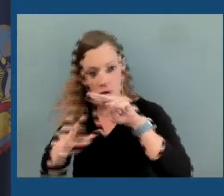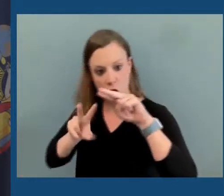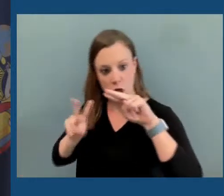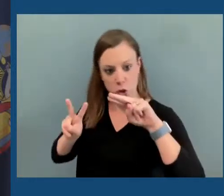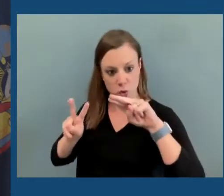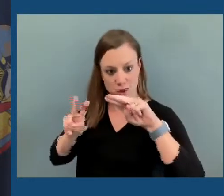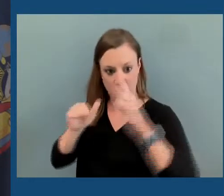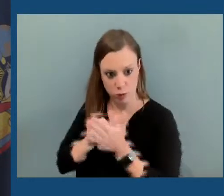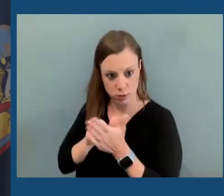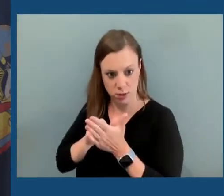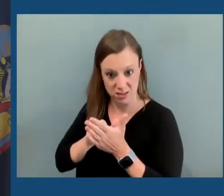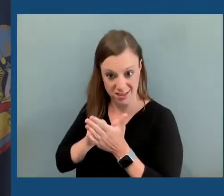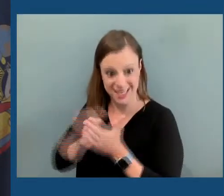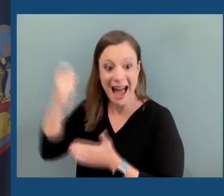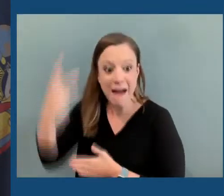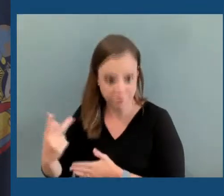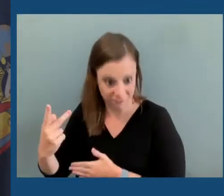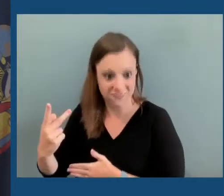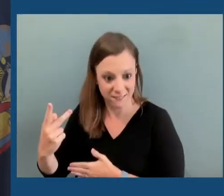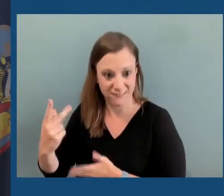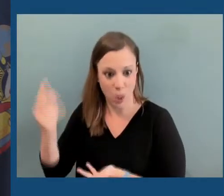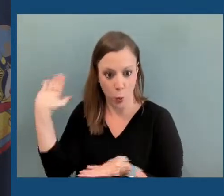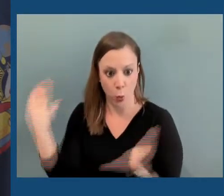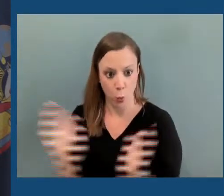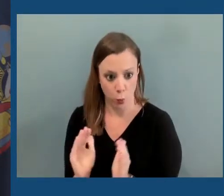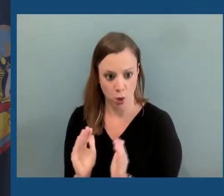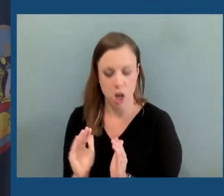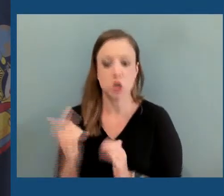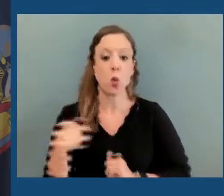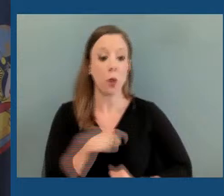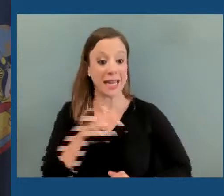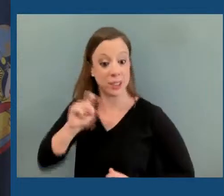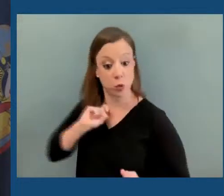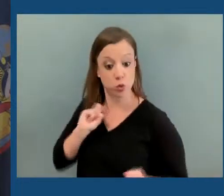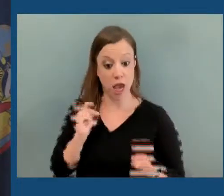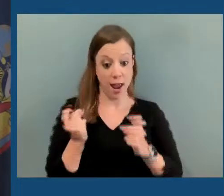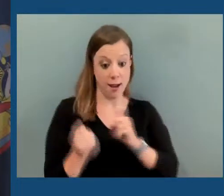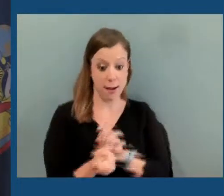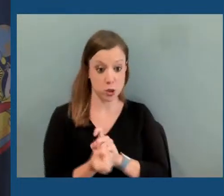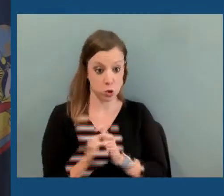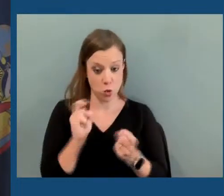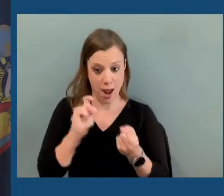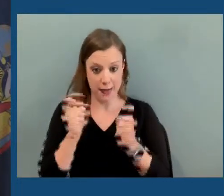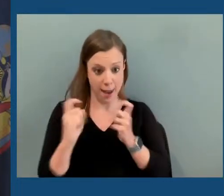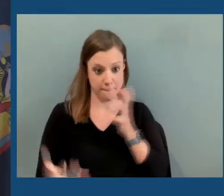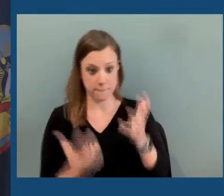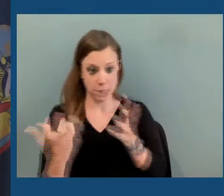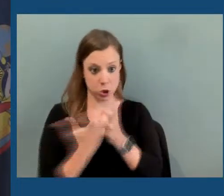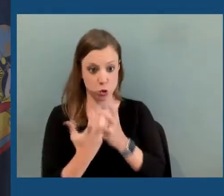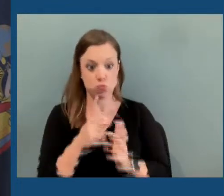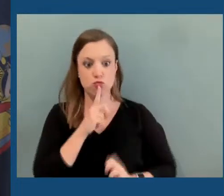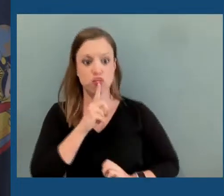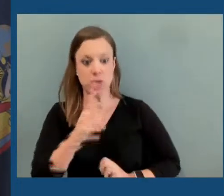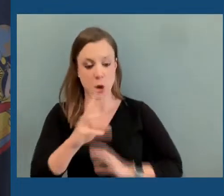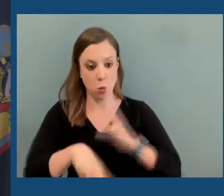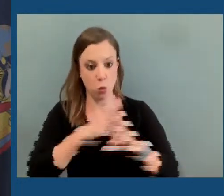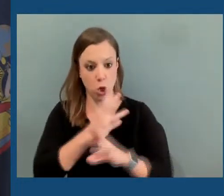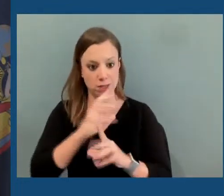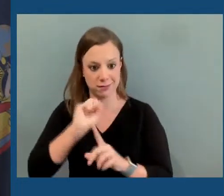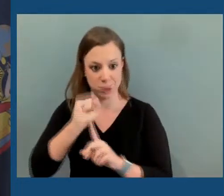to us we have to make some changes to adapt to the reality. That is a good story. That goes to the fact